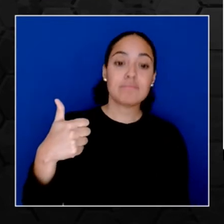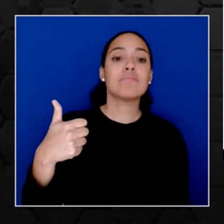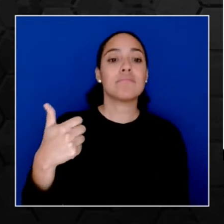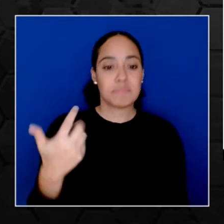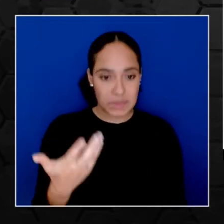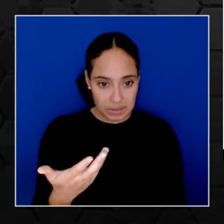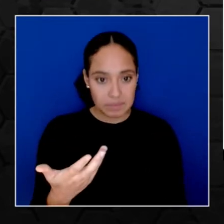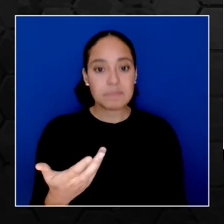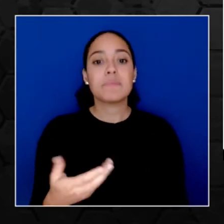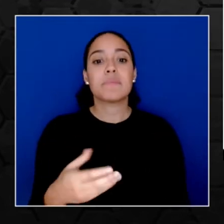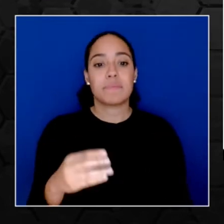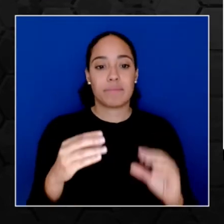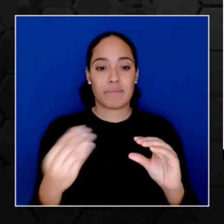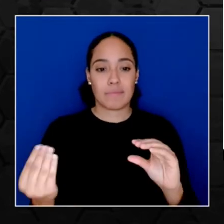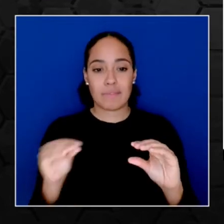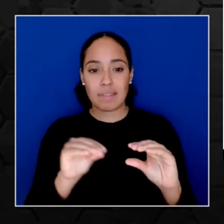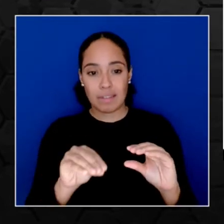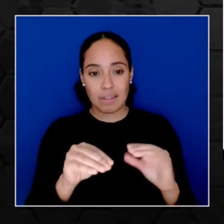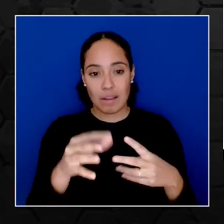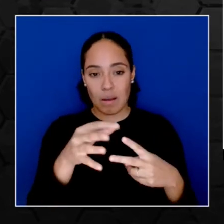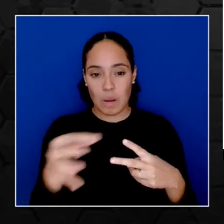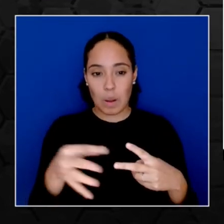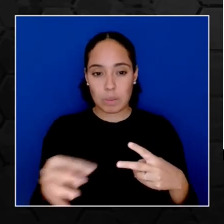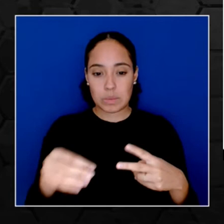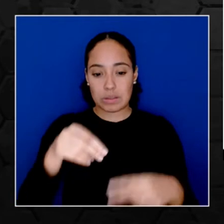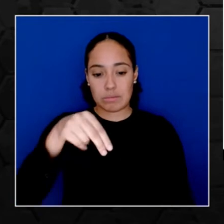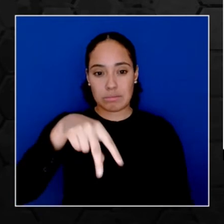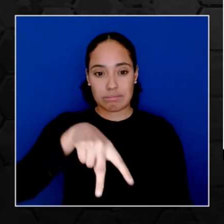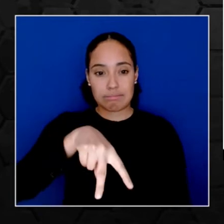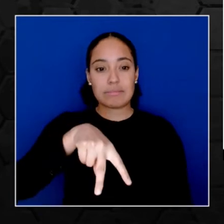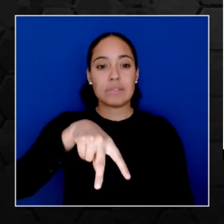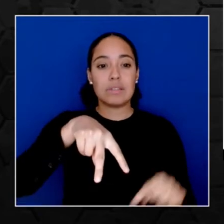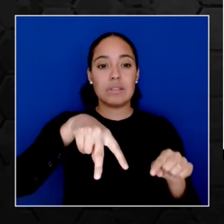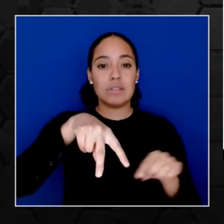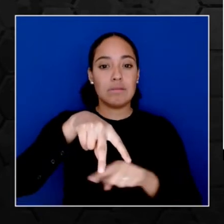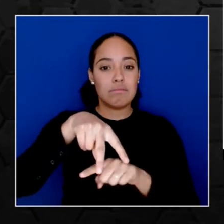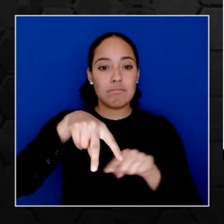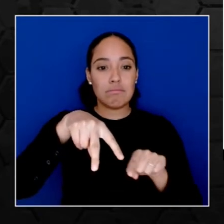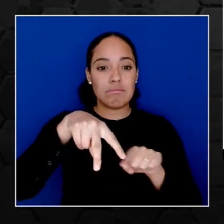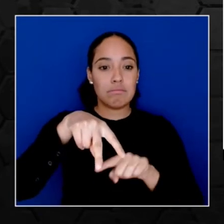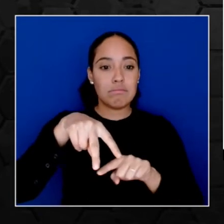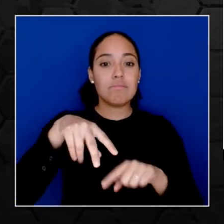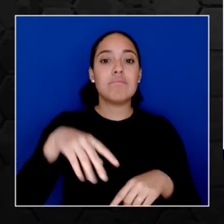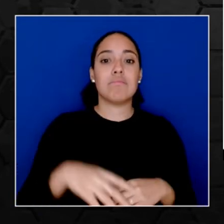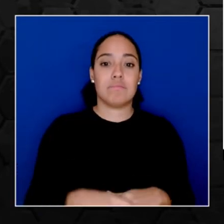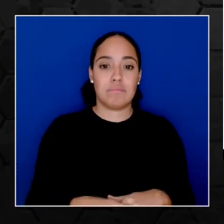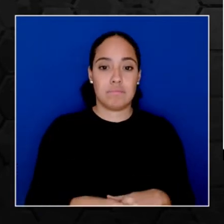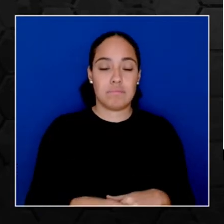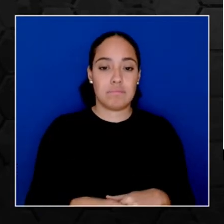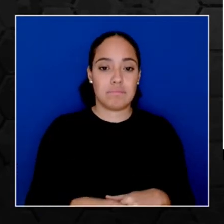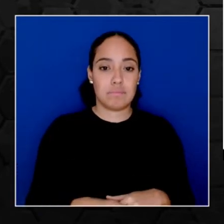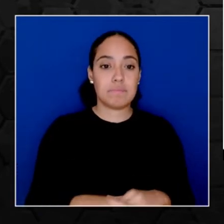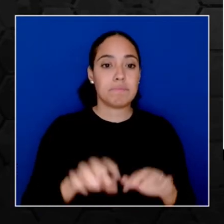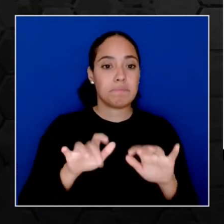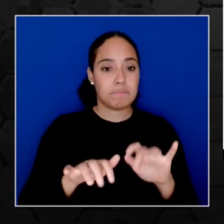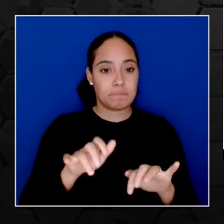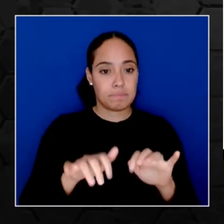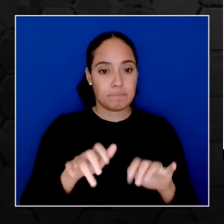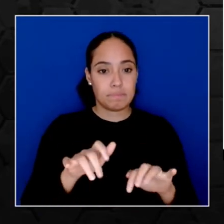them the option of selecting which vital they want to check. So I'm going to take in a prompt box because I want to take in an input from the